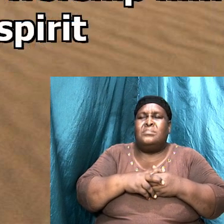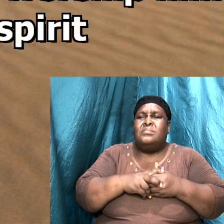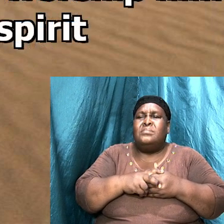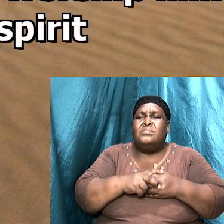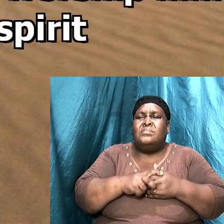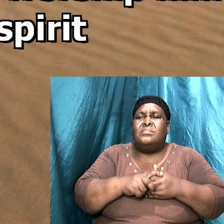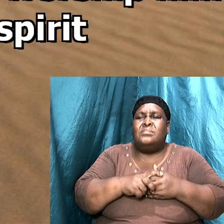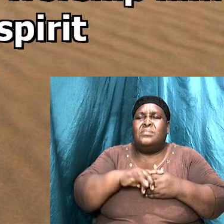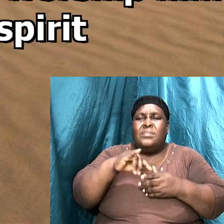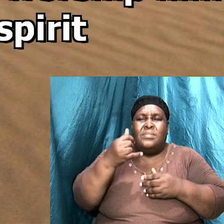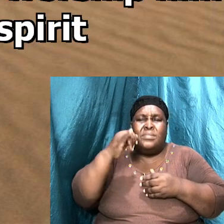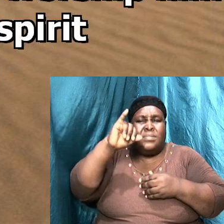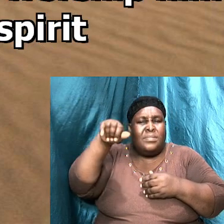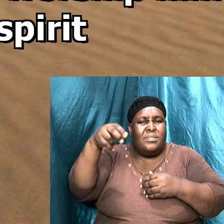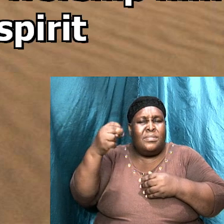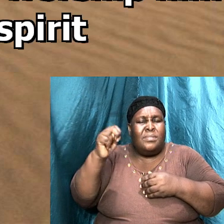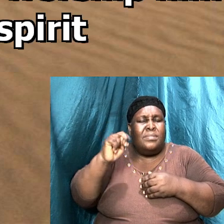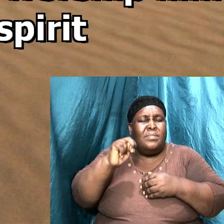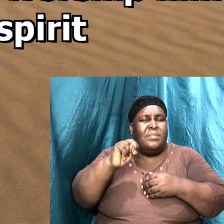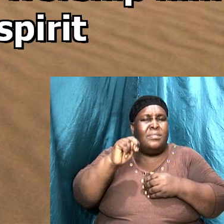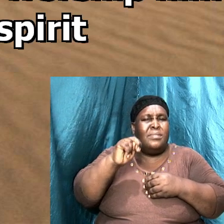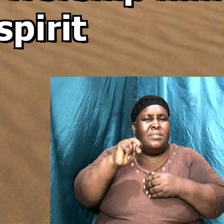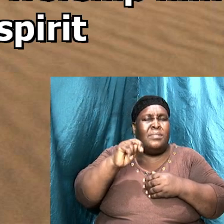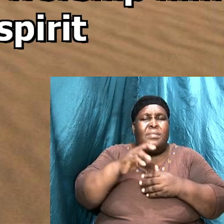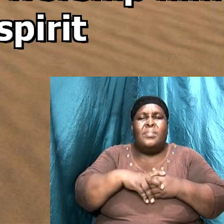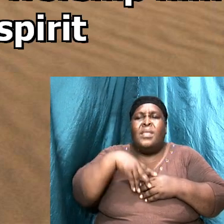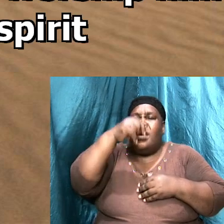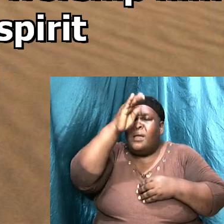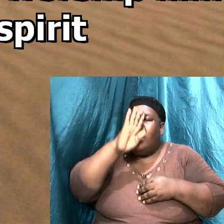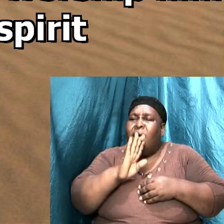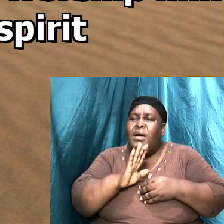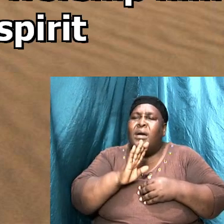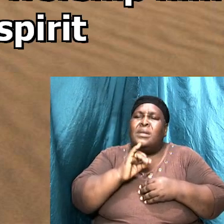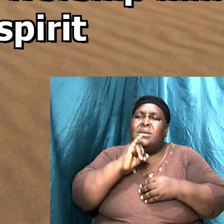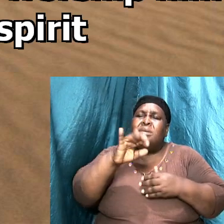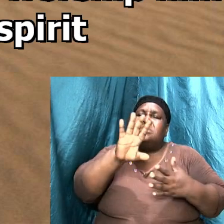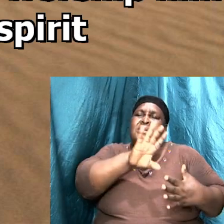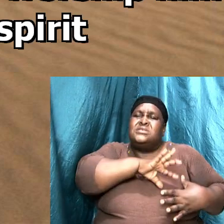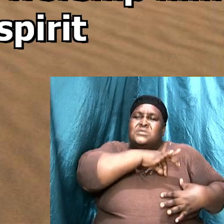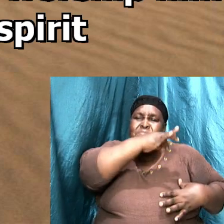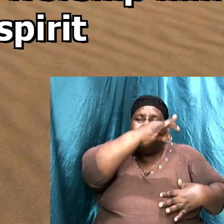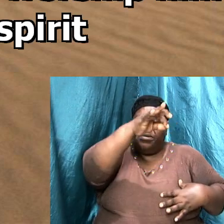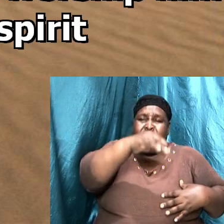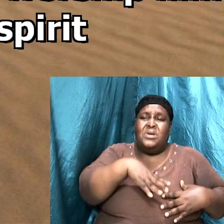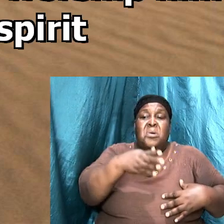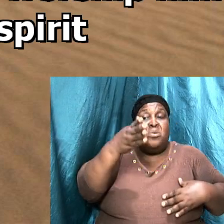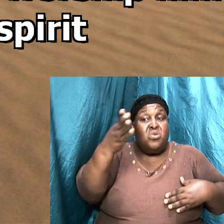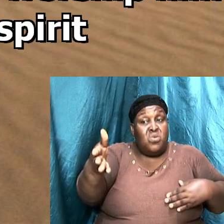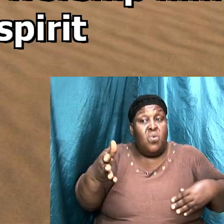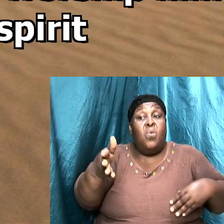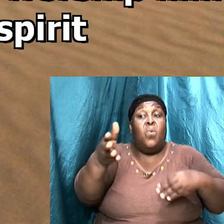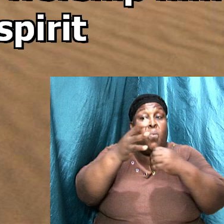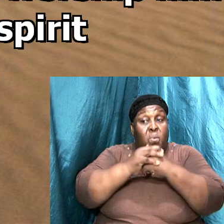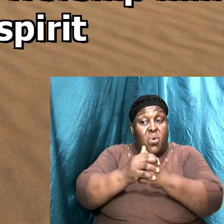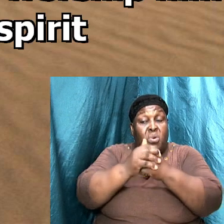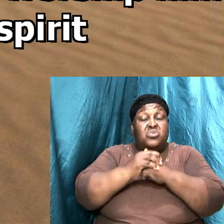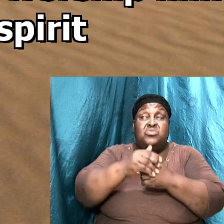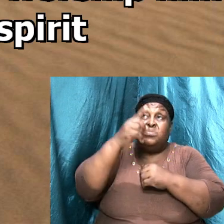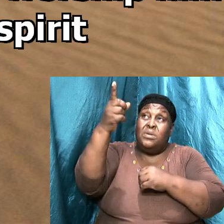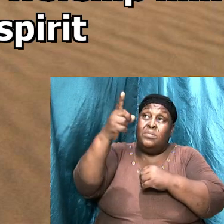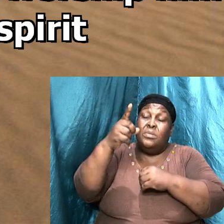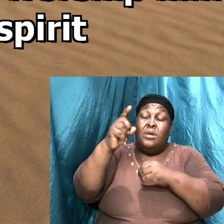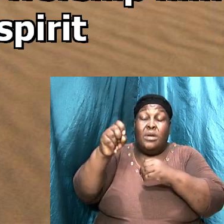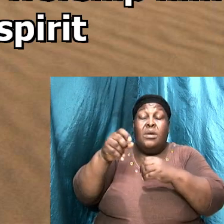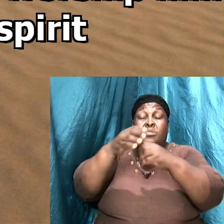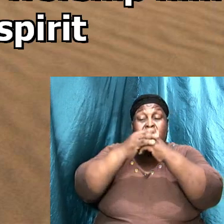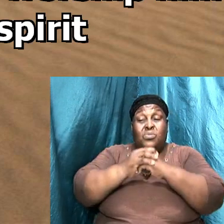what St. John 4 verse 24 says, God is a spirit, and they that worship Him must worship